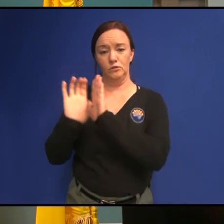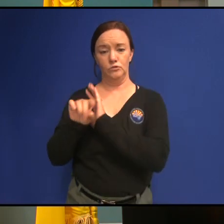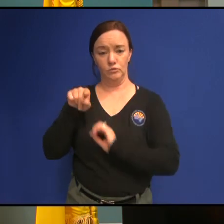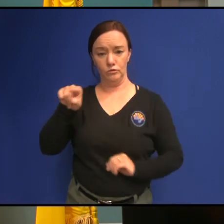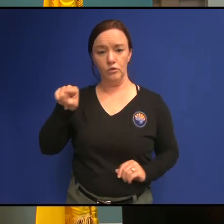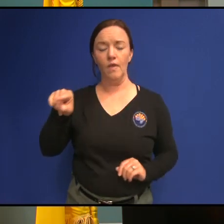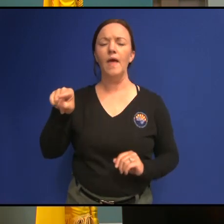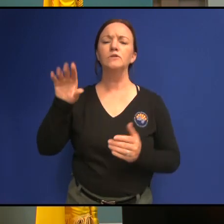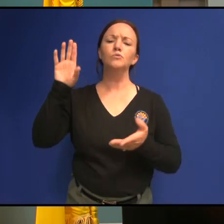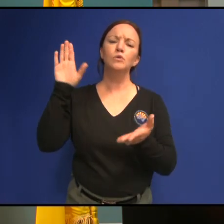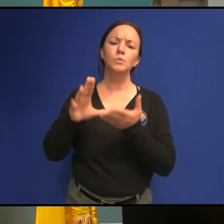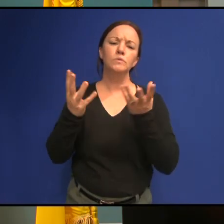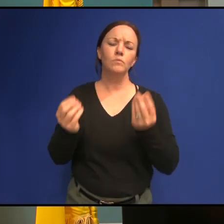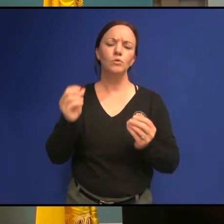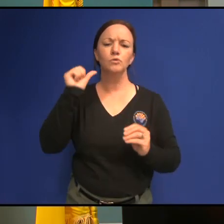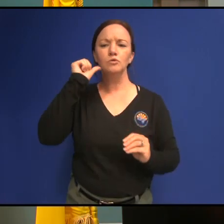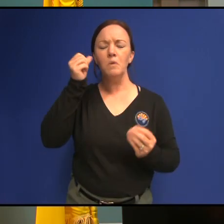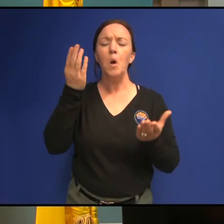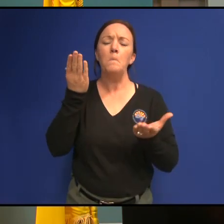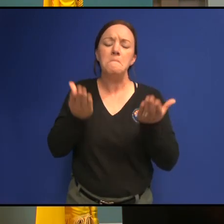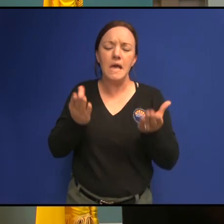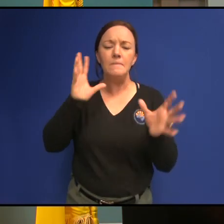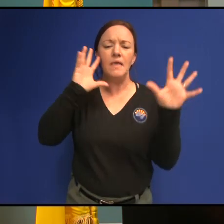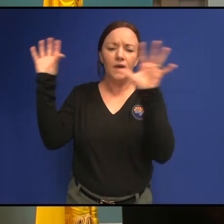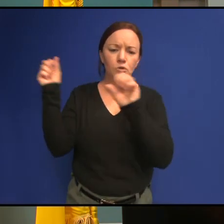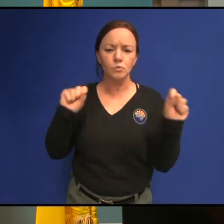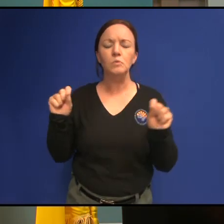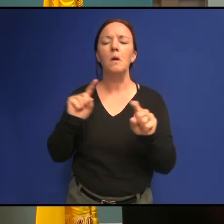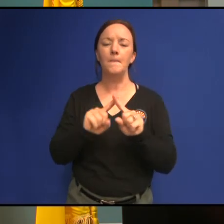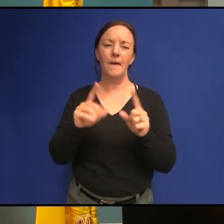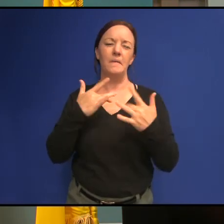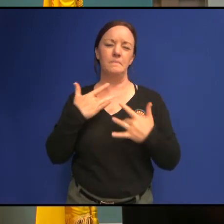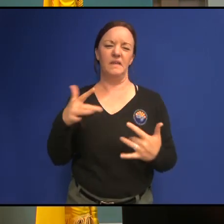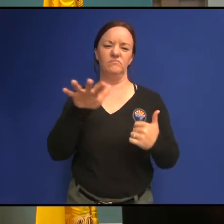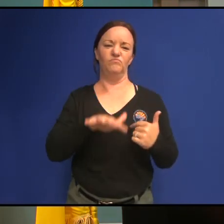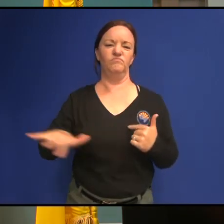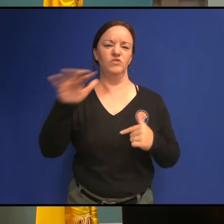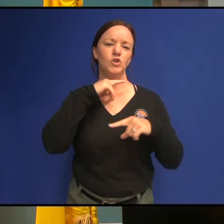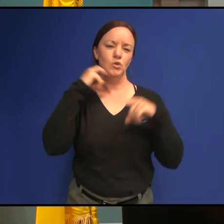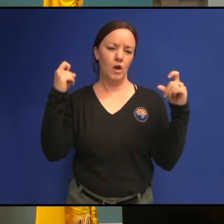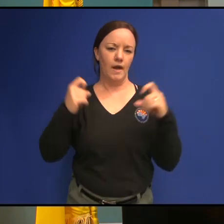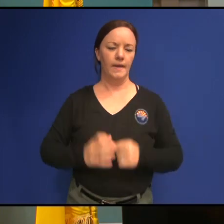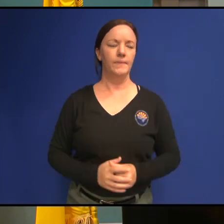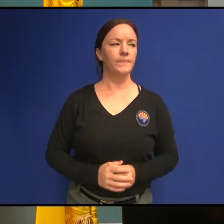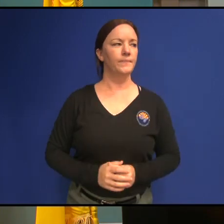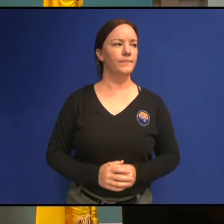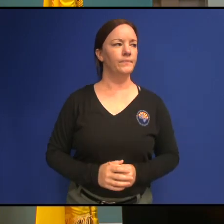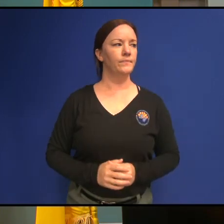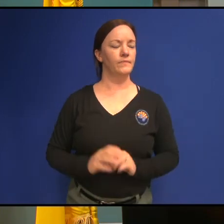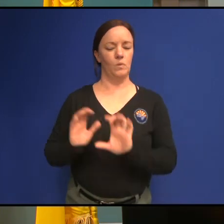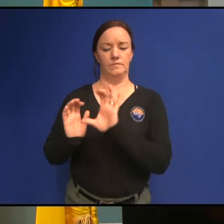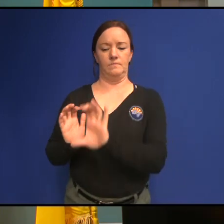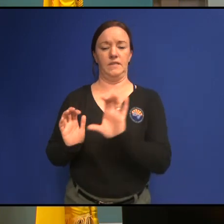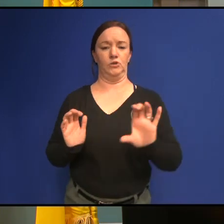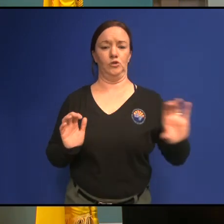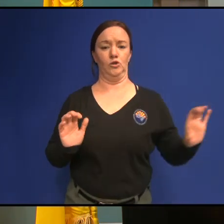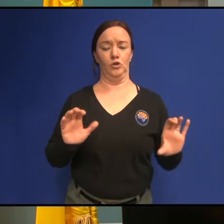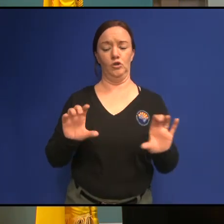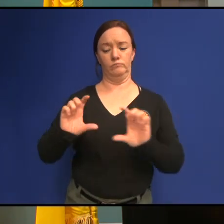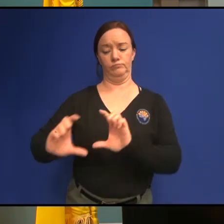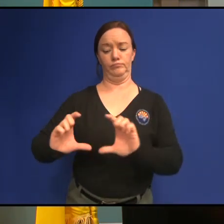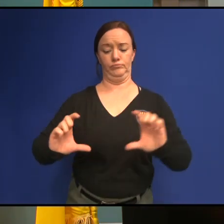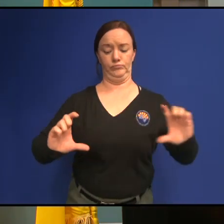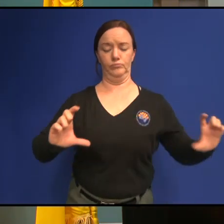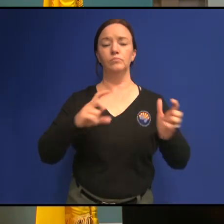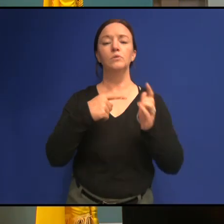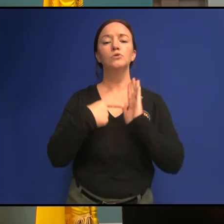thunderstorms, but primarily dry across the region. Now here on the bottom, there's our rain chances. That's what it looks like through the